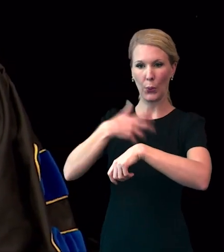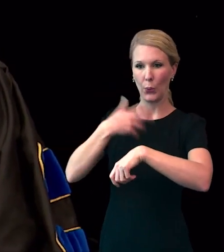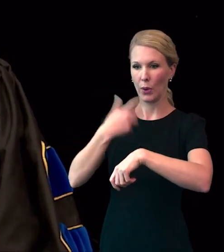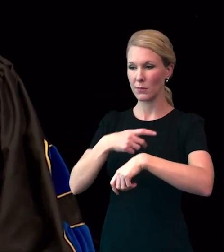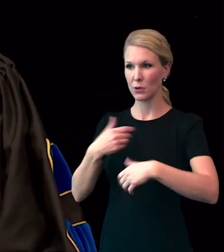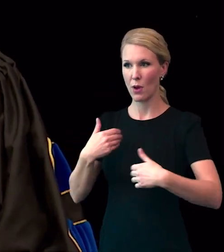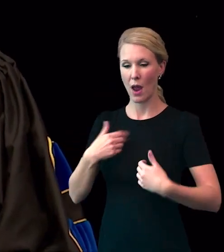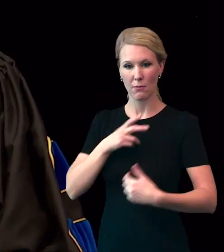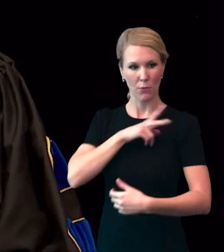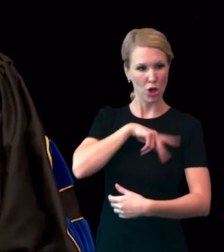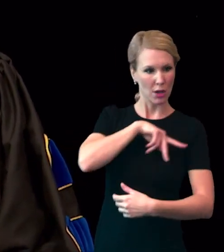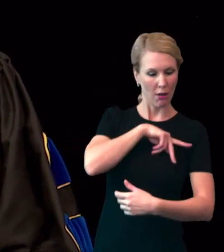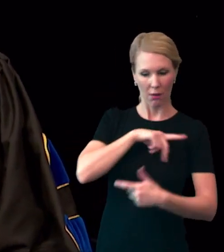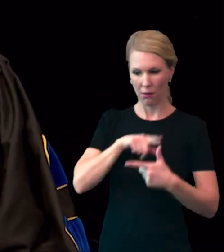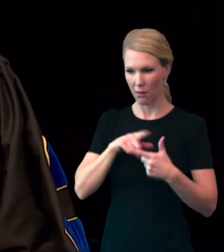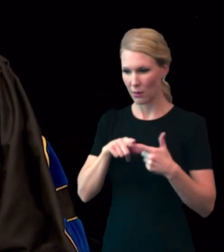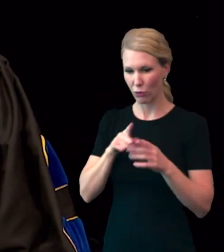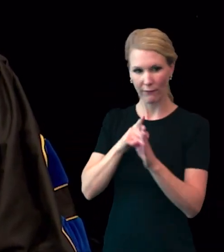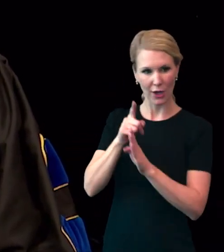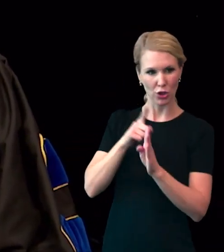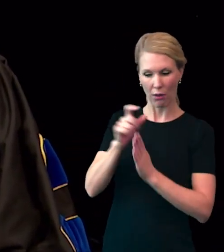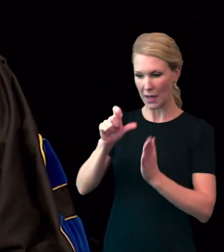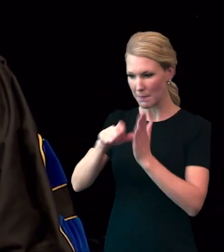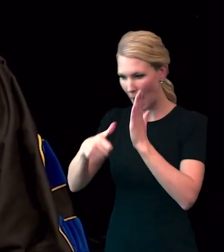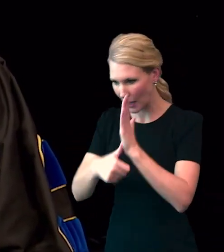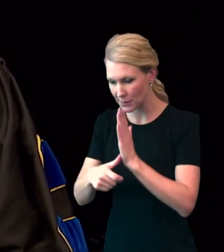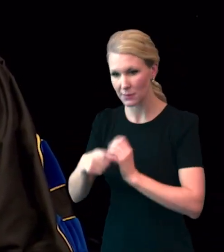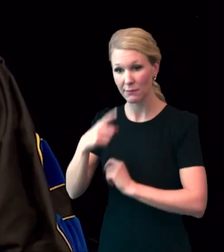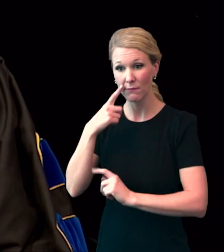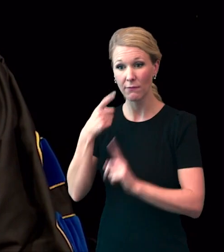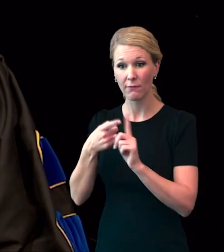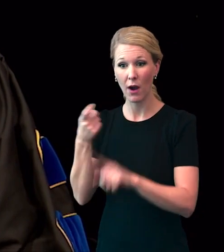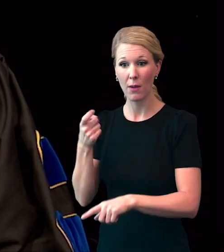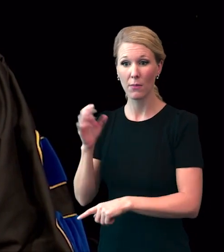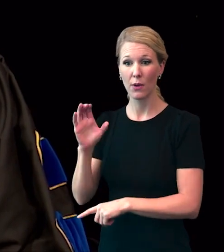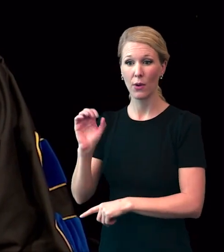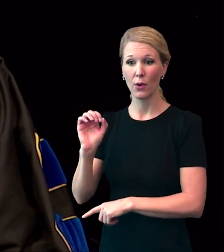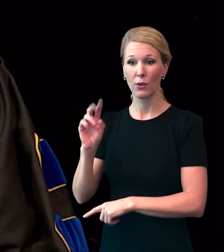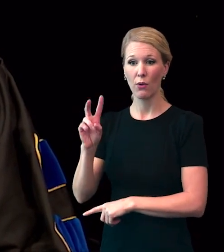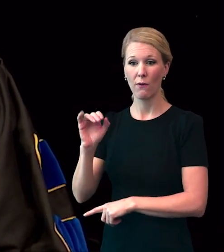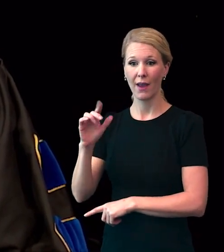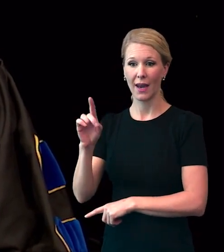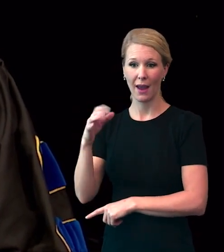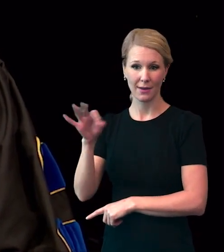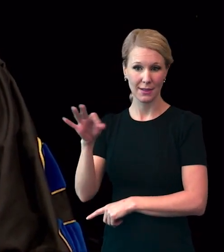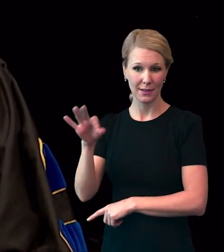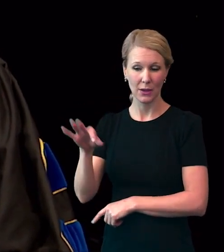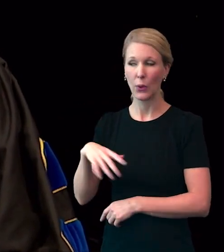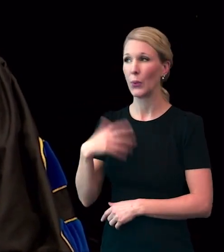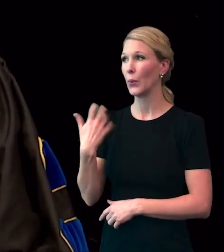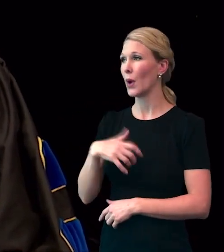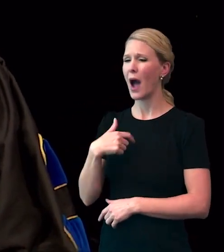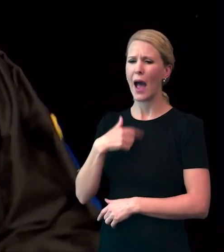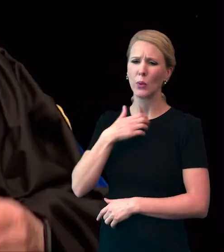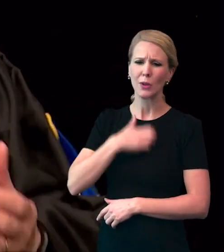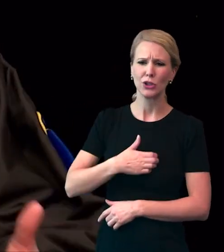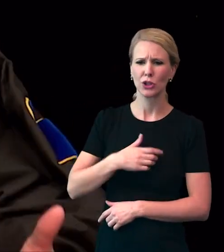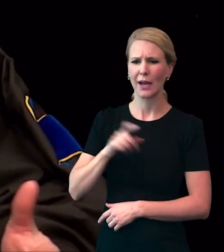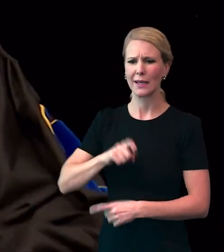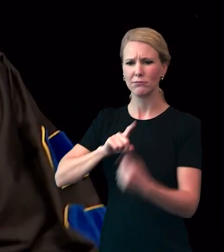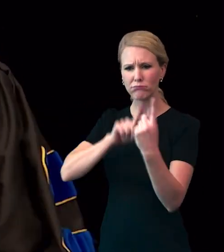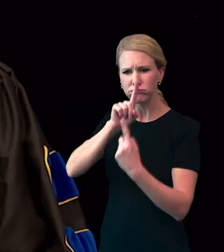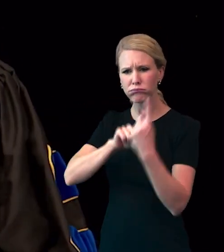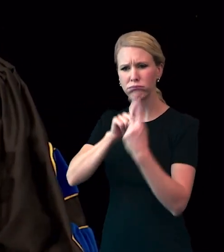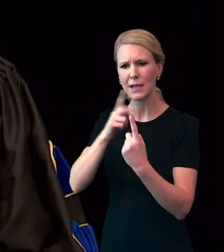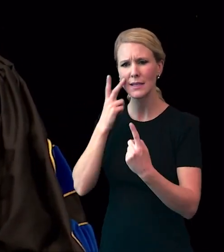and professional impacts of life in the time of COVID-19. I sincerely miss the opportunity to shake your hand, hand